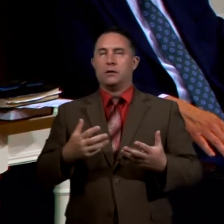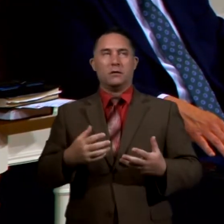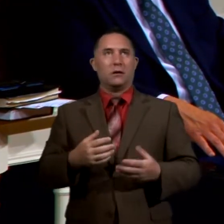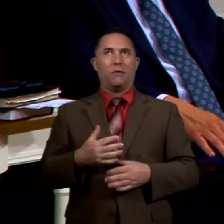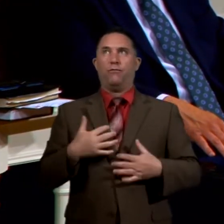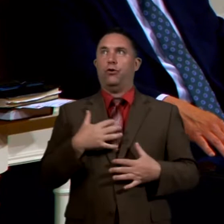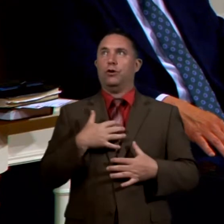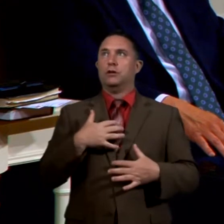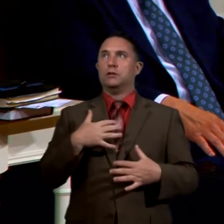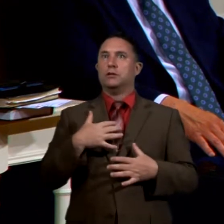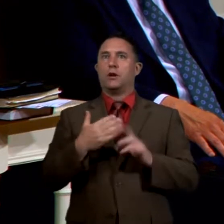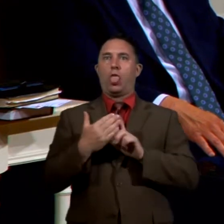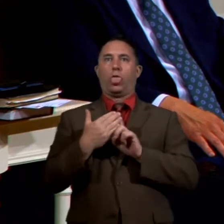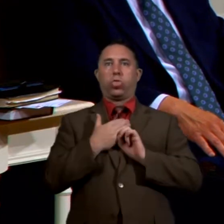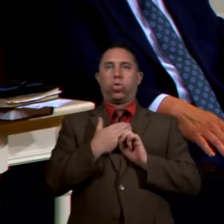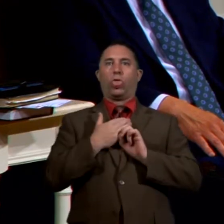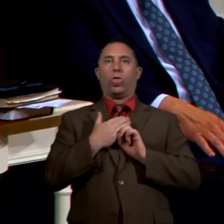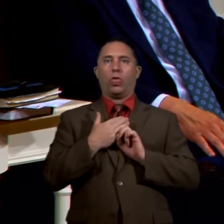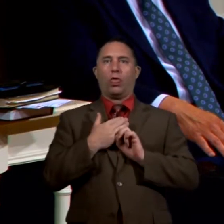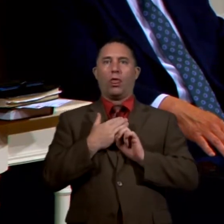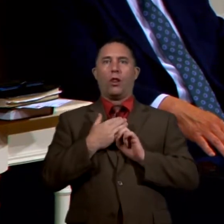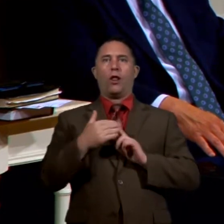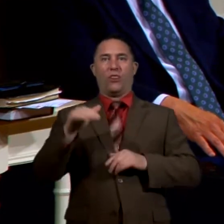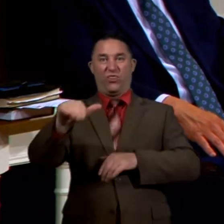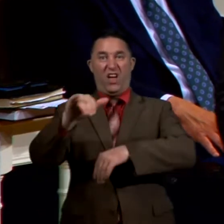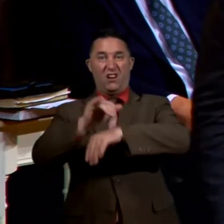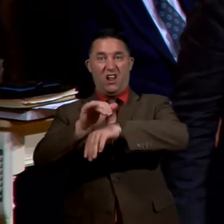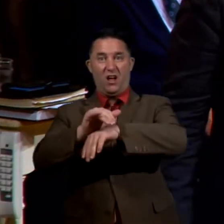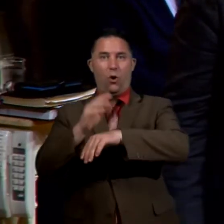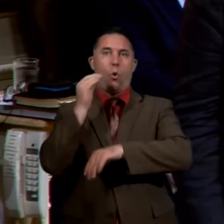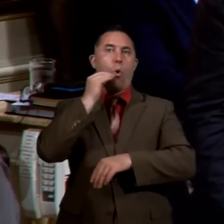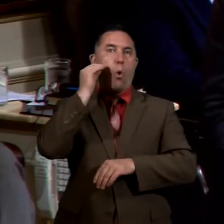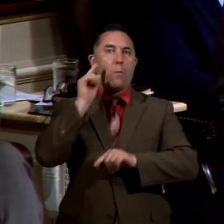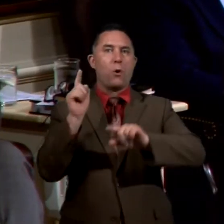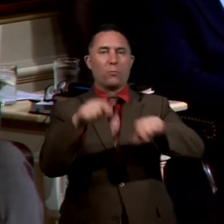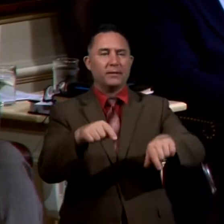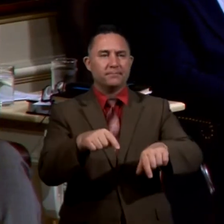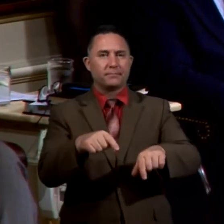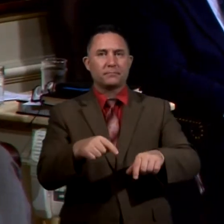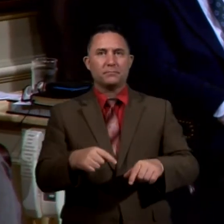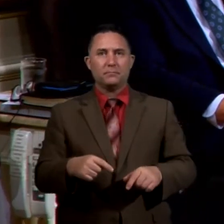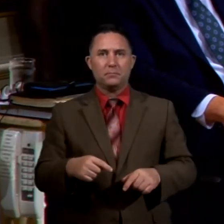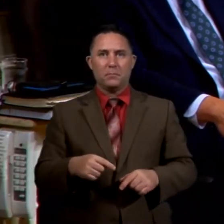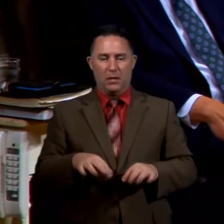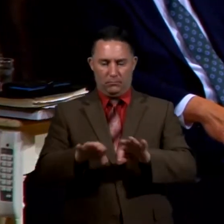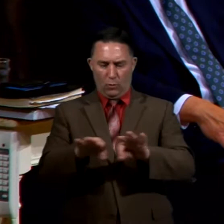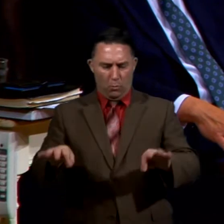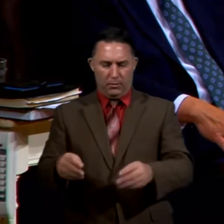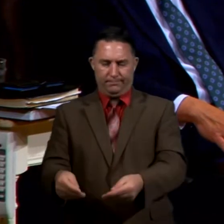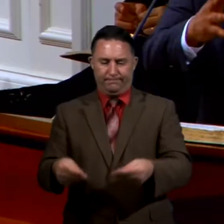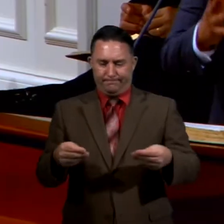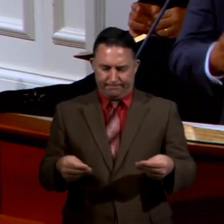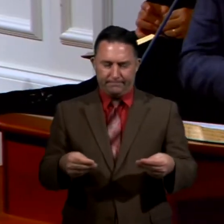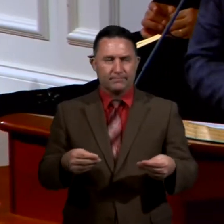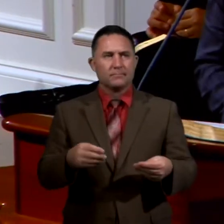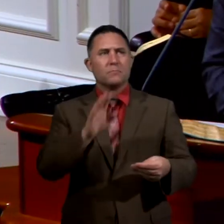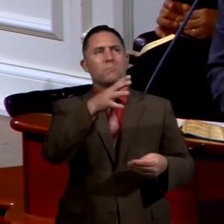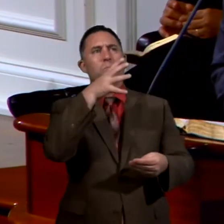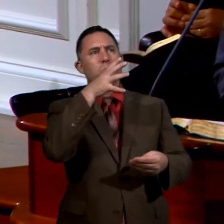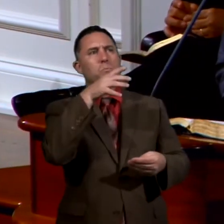fear. And I remember going home that night and grabbing a hold of my diploma and telling my